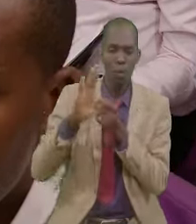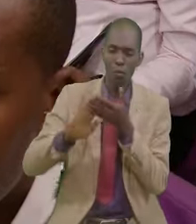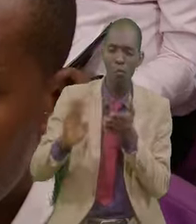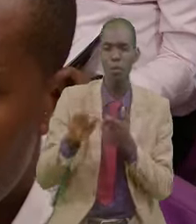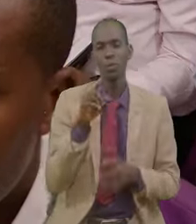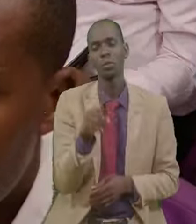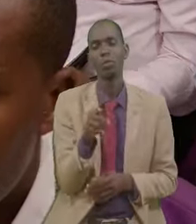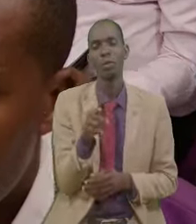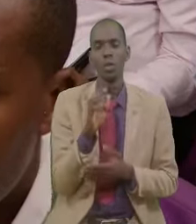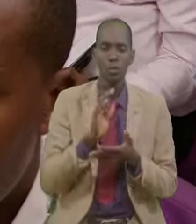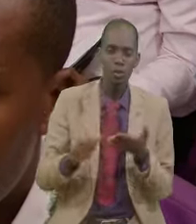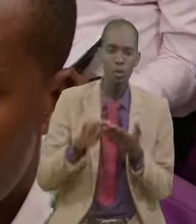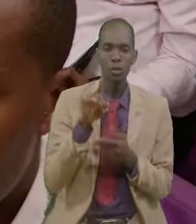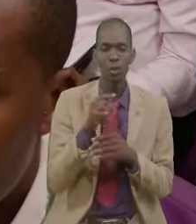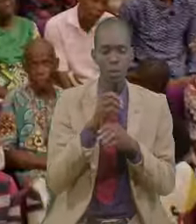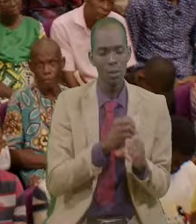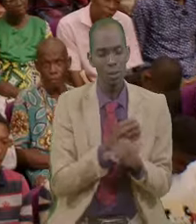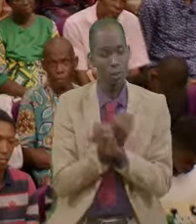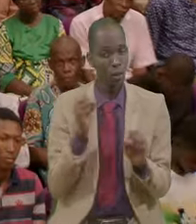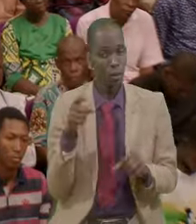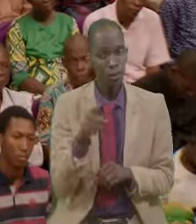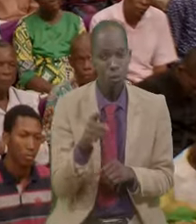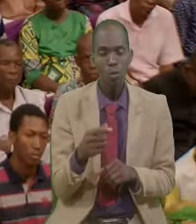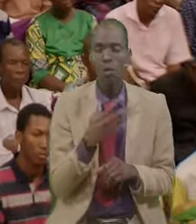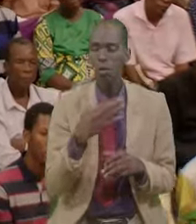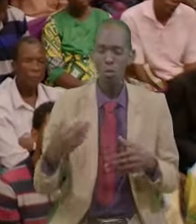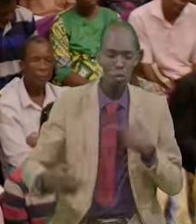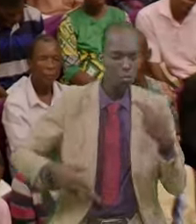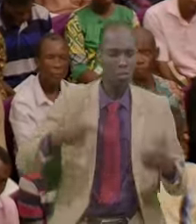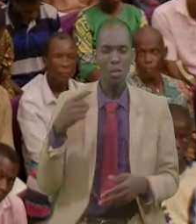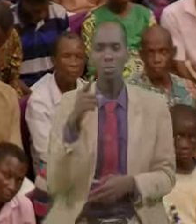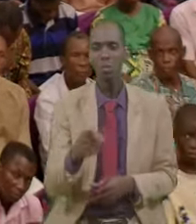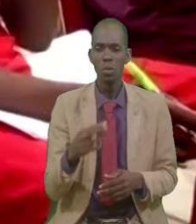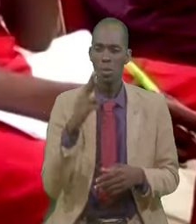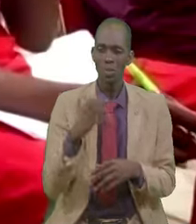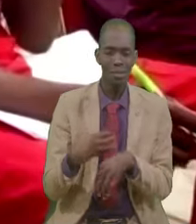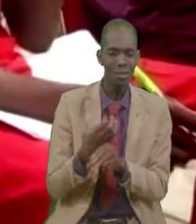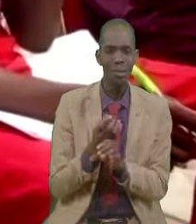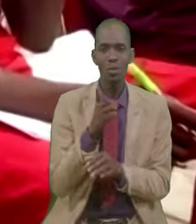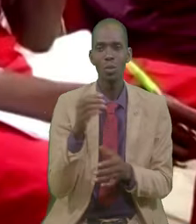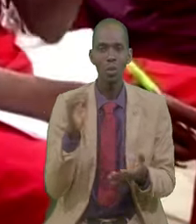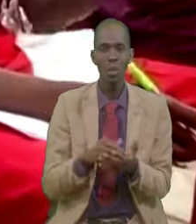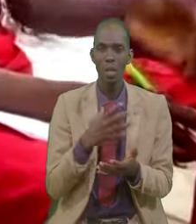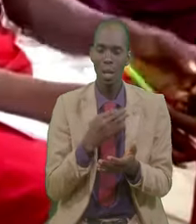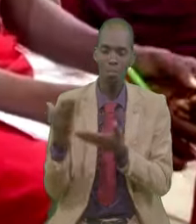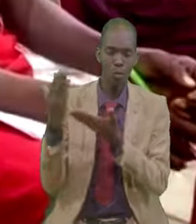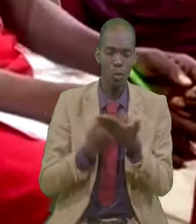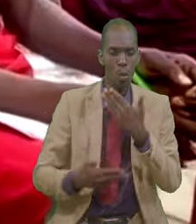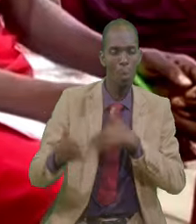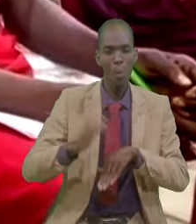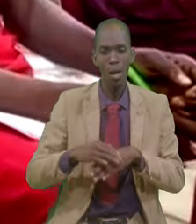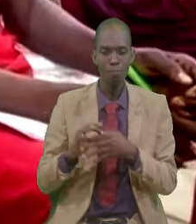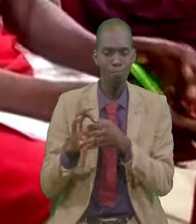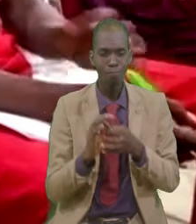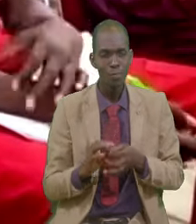forgives you, and saves you, regenerates you, recreates you, reconciles you, the